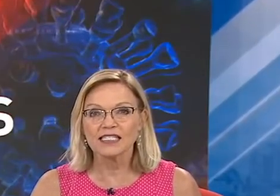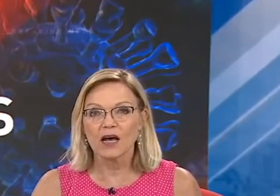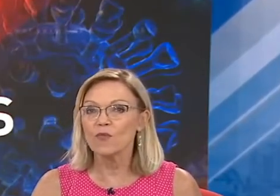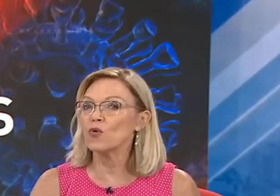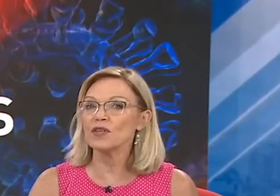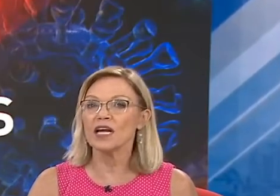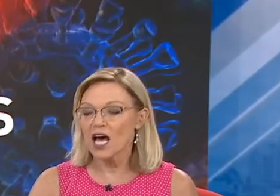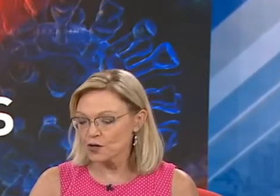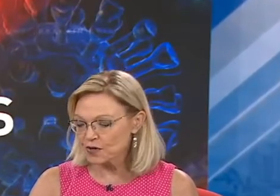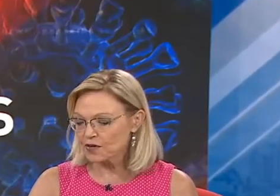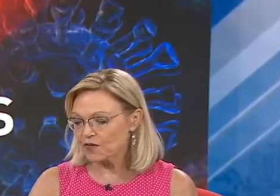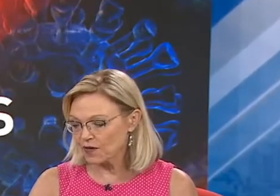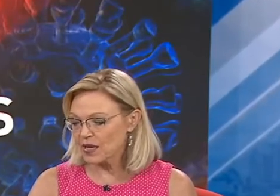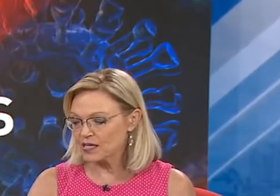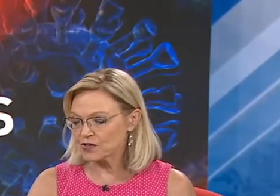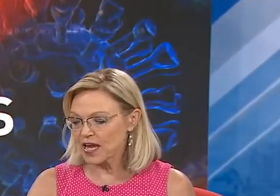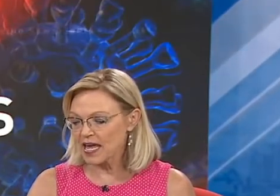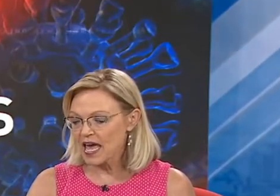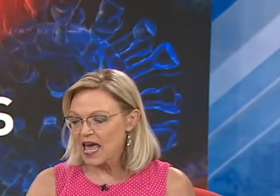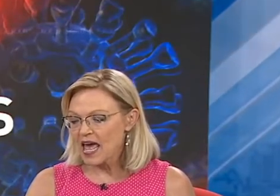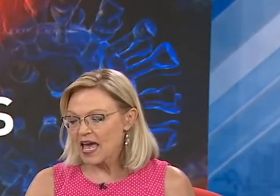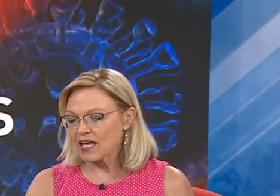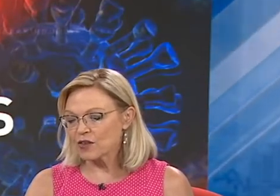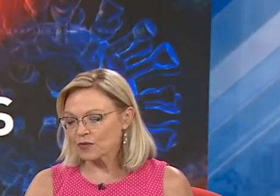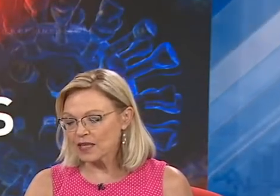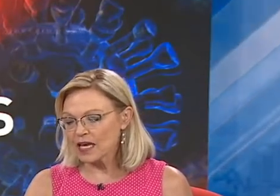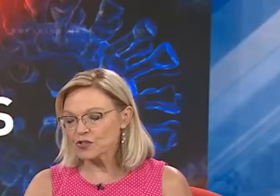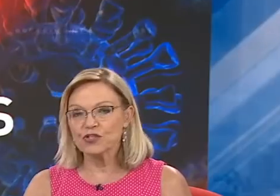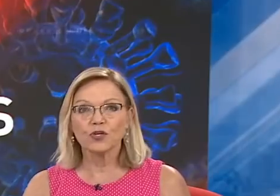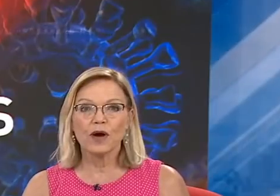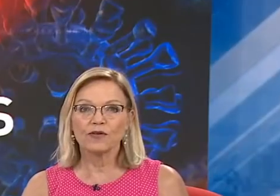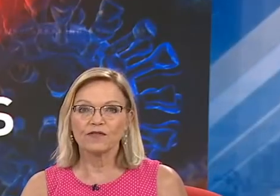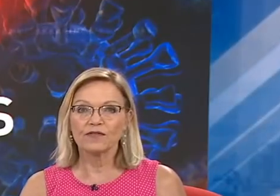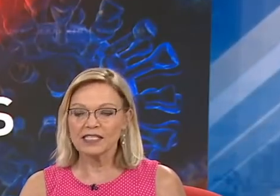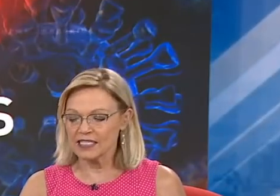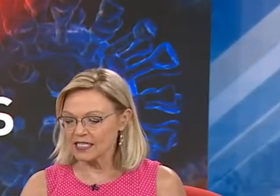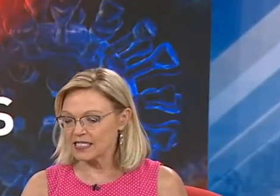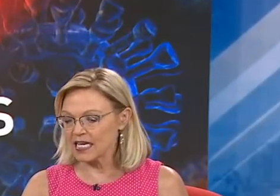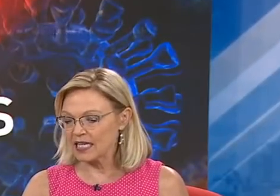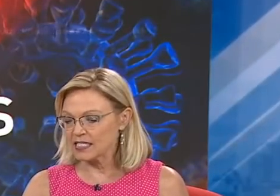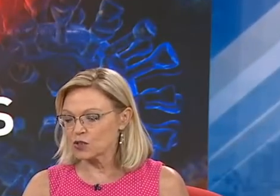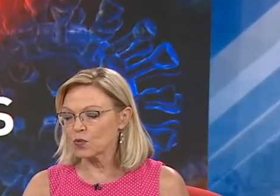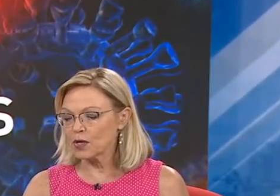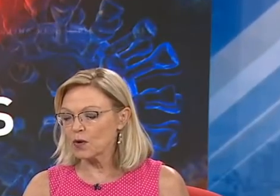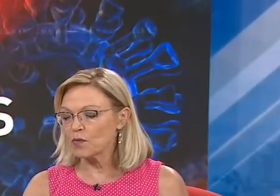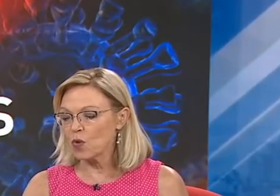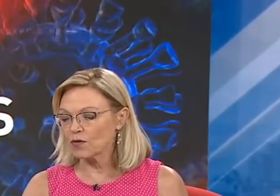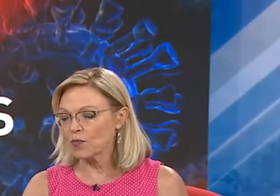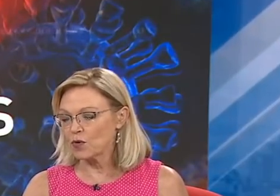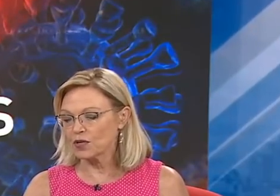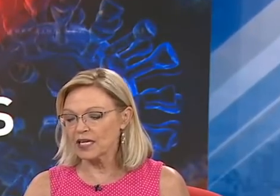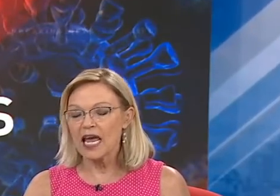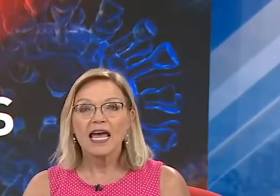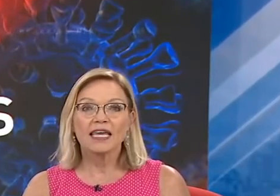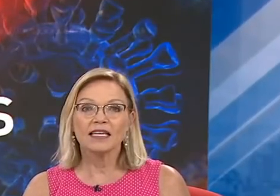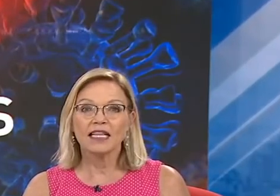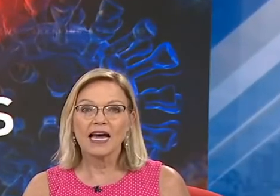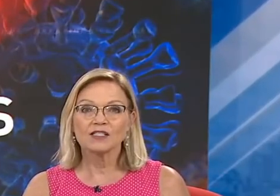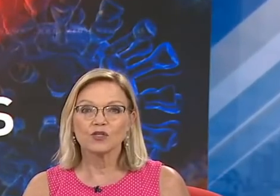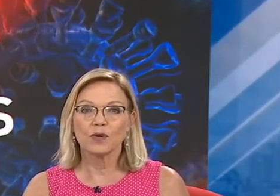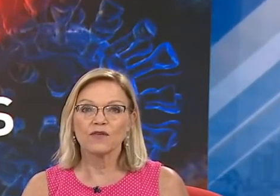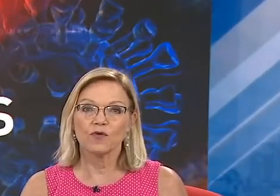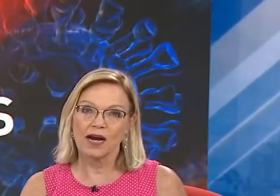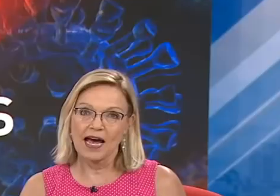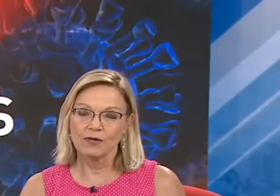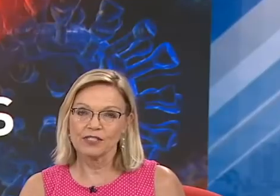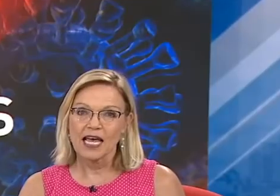hospitalizations. That's up more than 100 from yesterday, and 3,256 deaths, 21 more reported in the